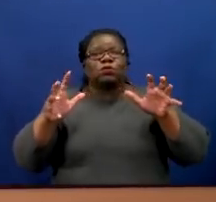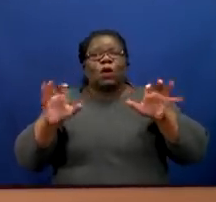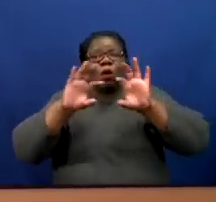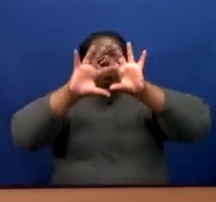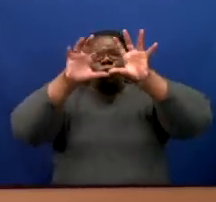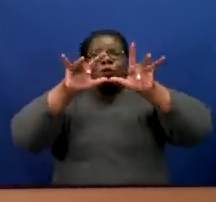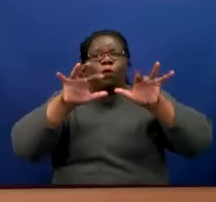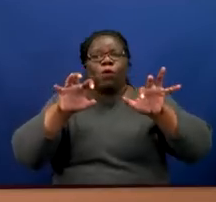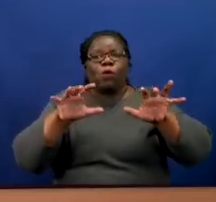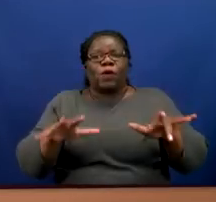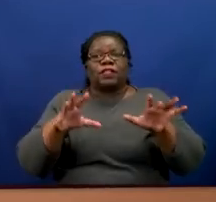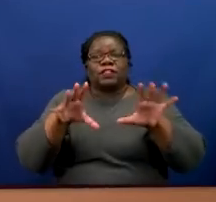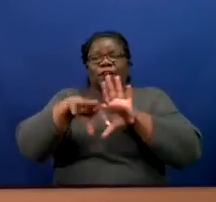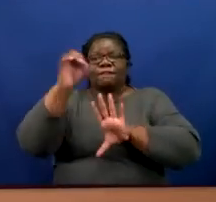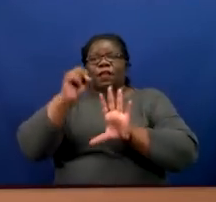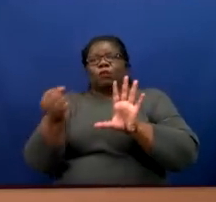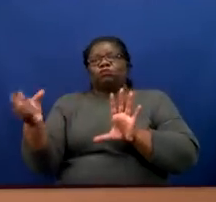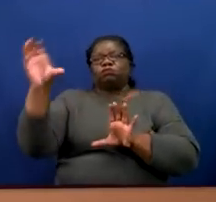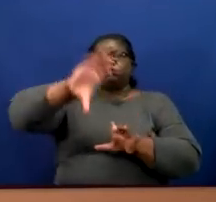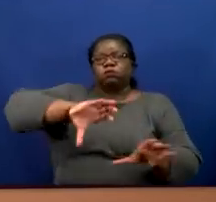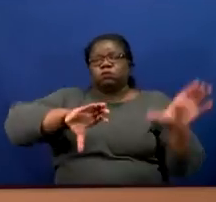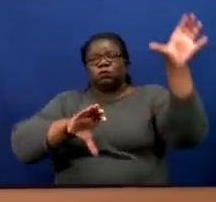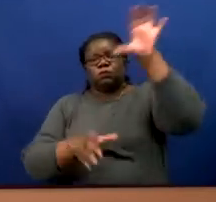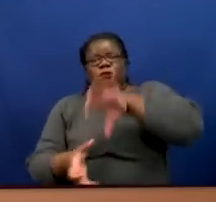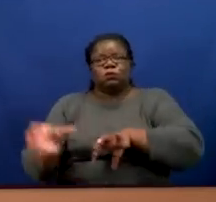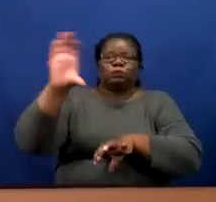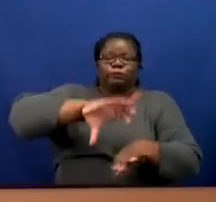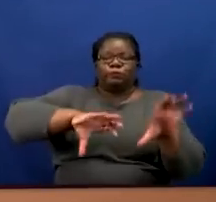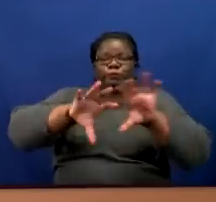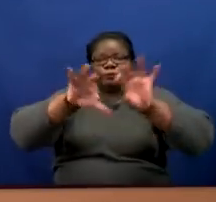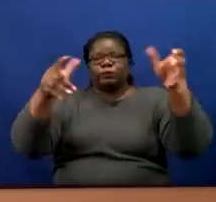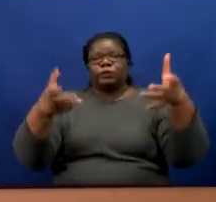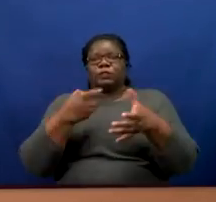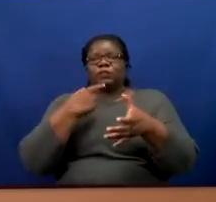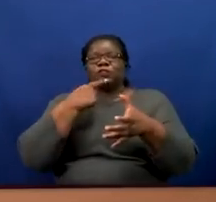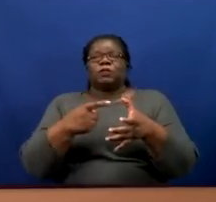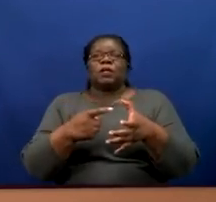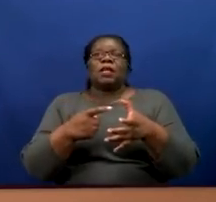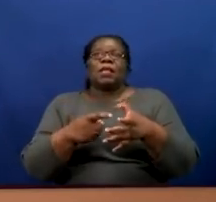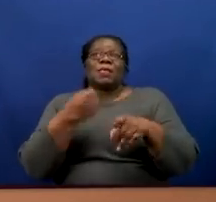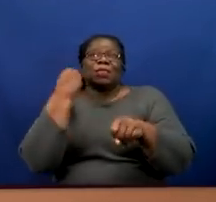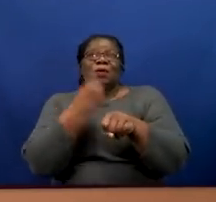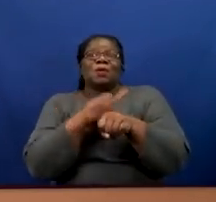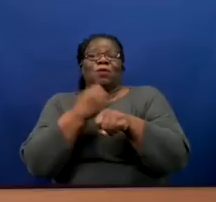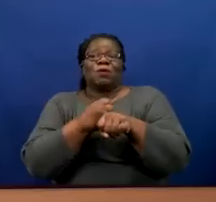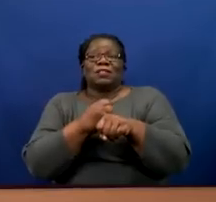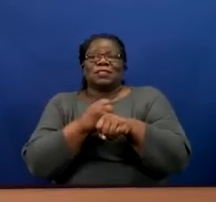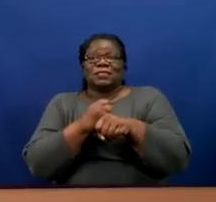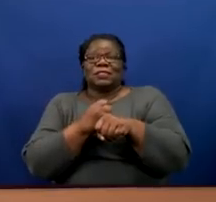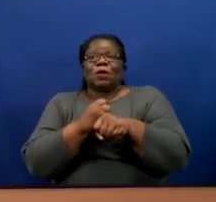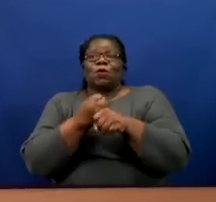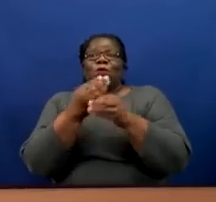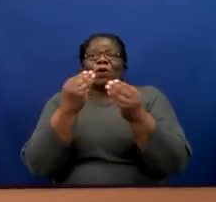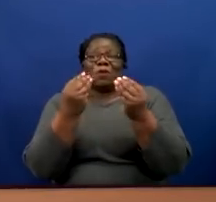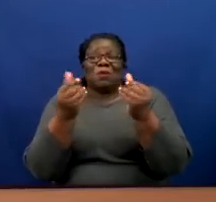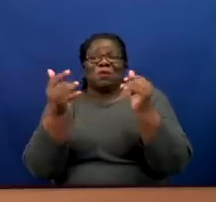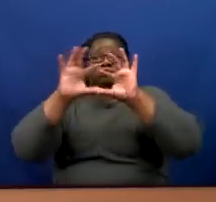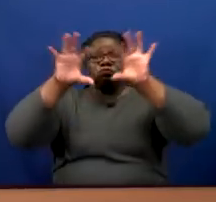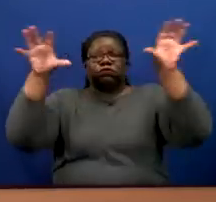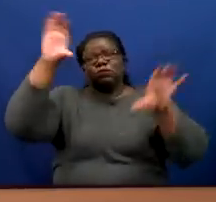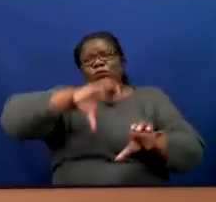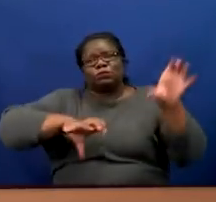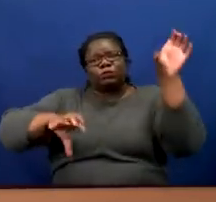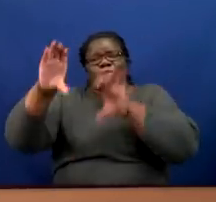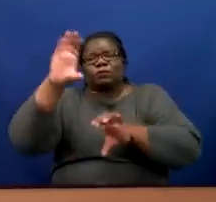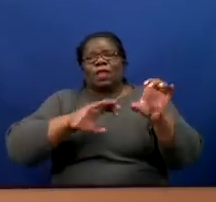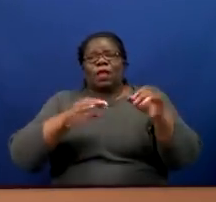water as you can find on the altar. He wanted to make sure that the stones on the altar were completely drenched. He wanted to make sure